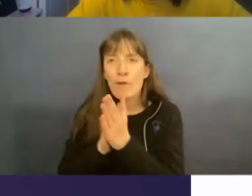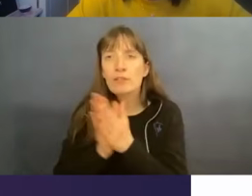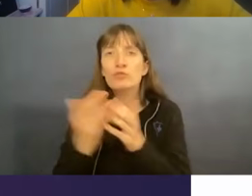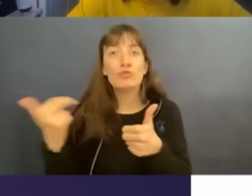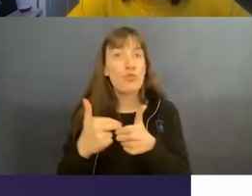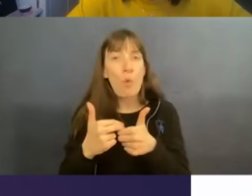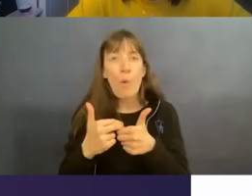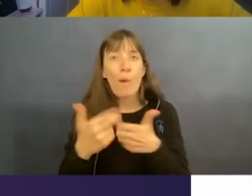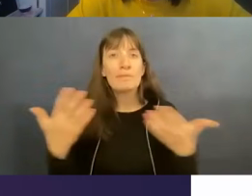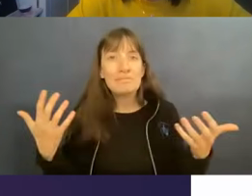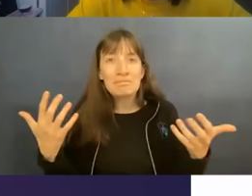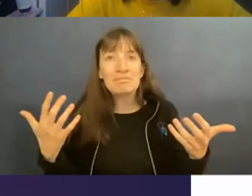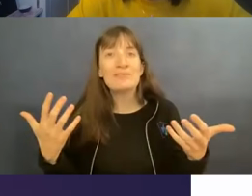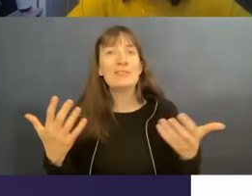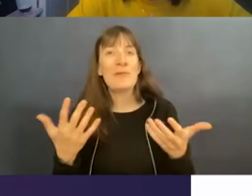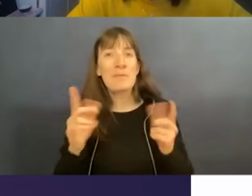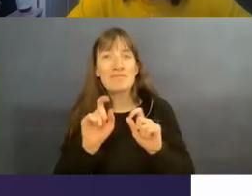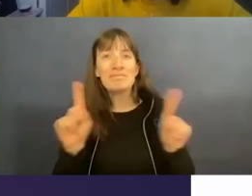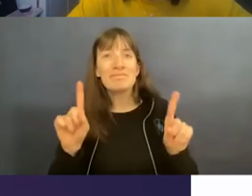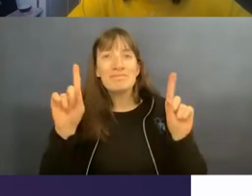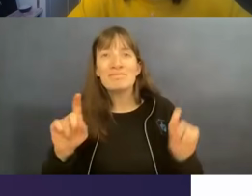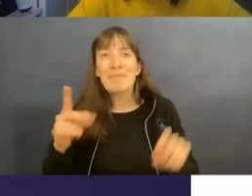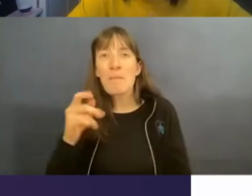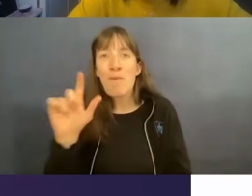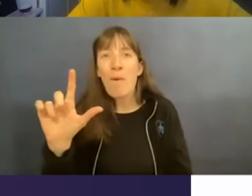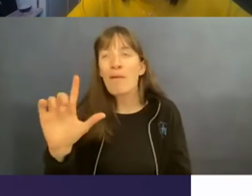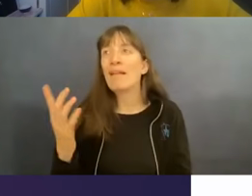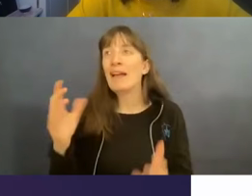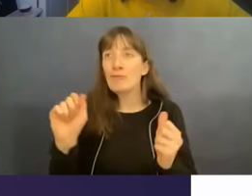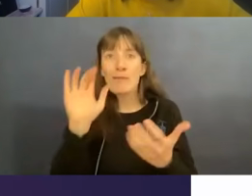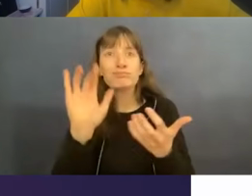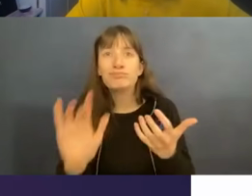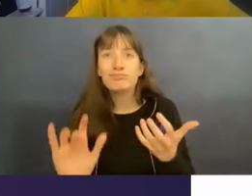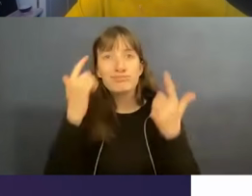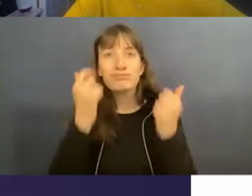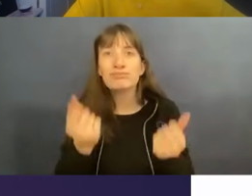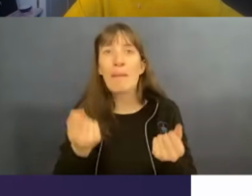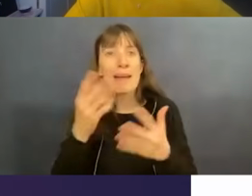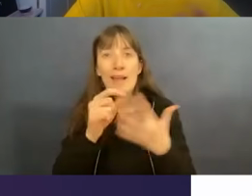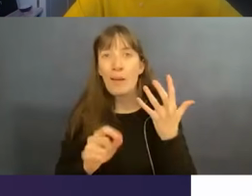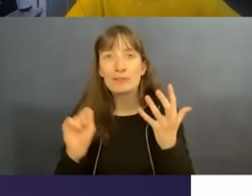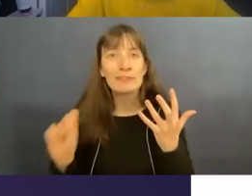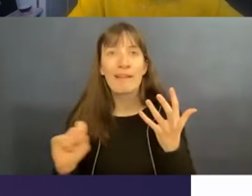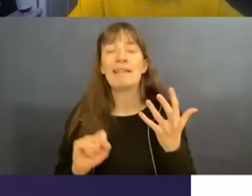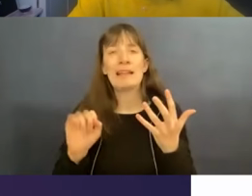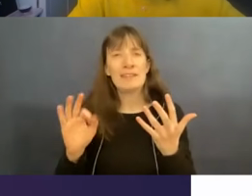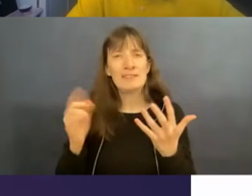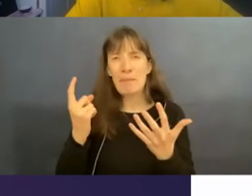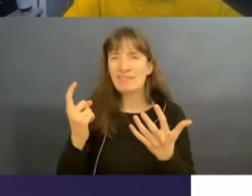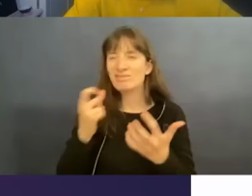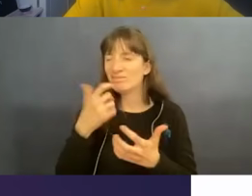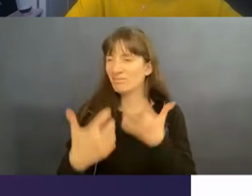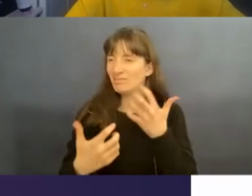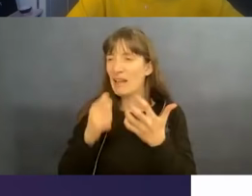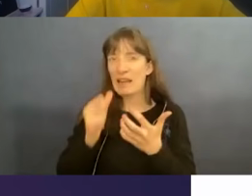I'm gonna launch this poll here, and you can select multiple options. And if there's something that doesn't best represent why